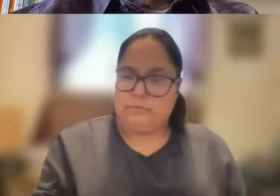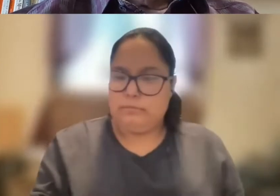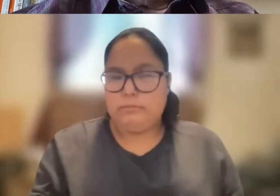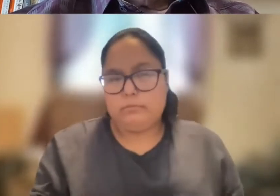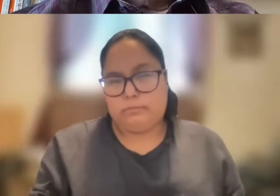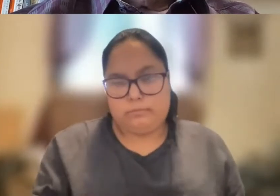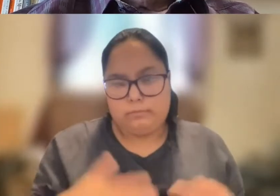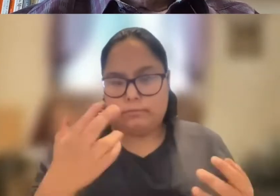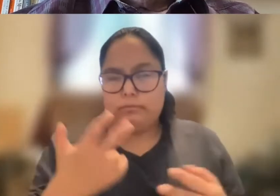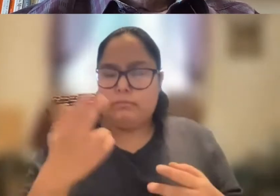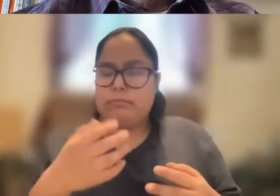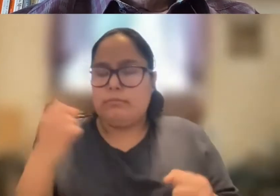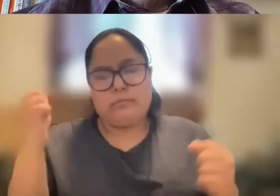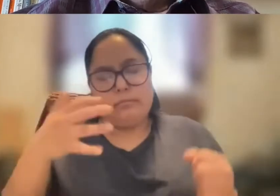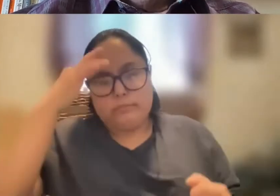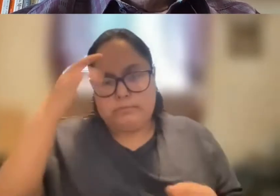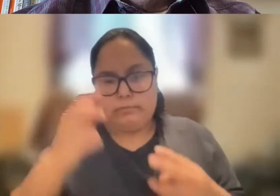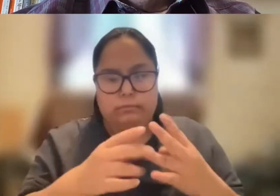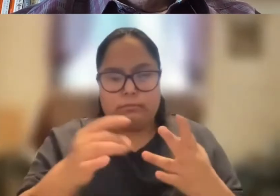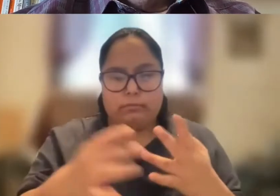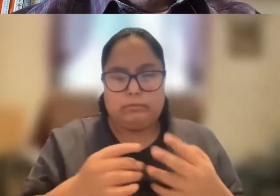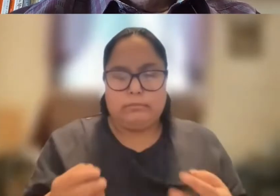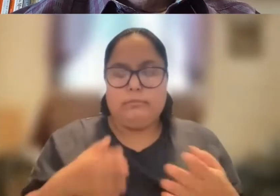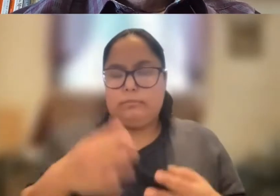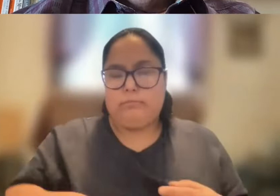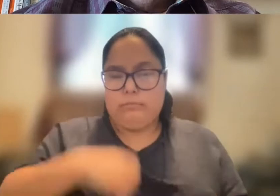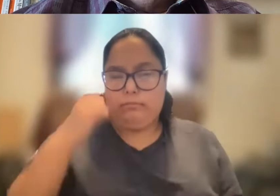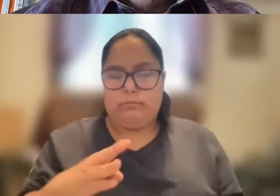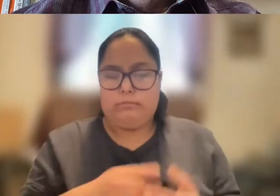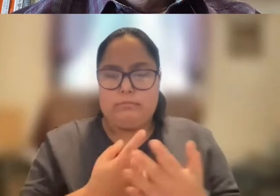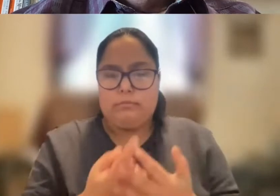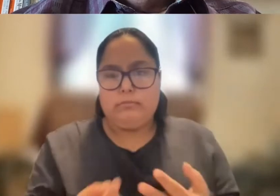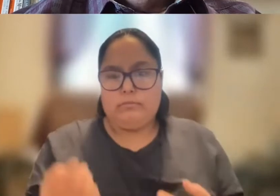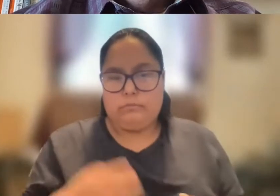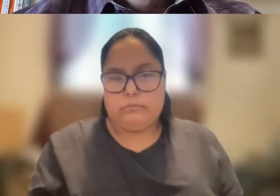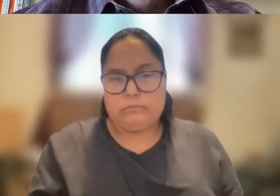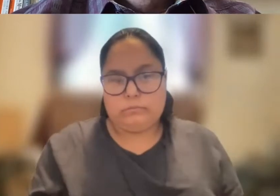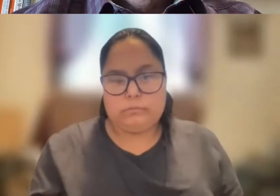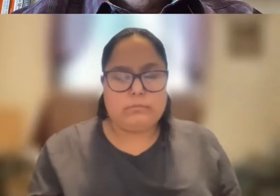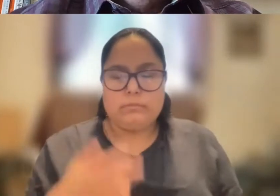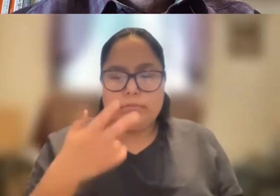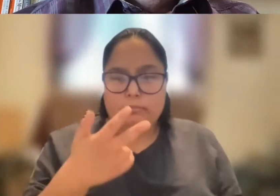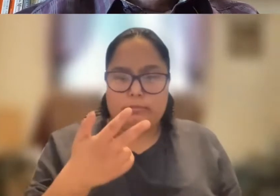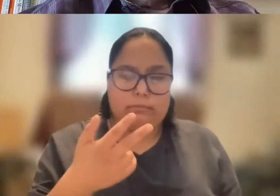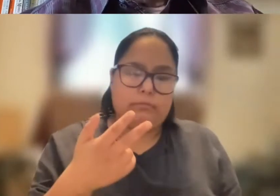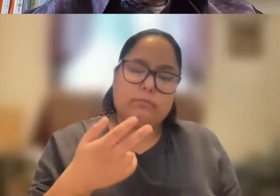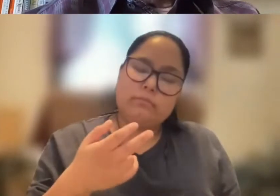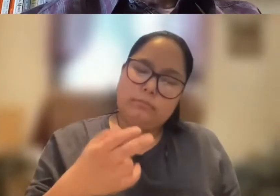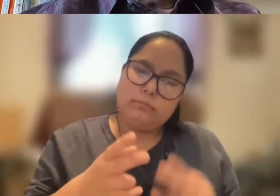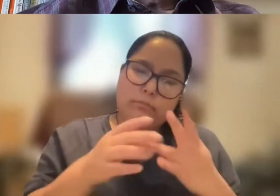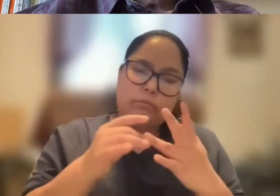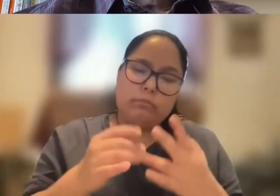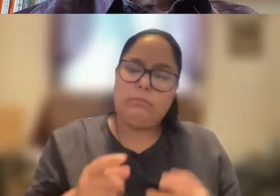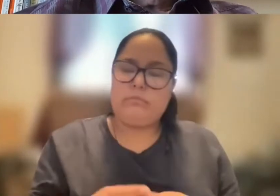the most memorable, the most proud moment. And probably the third would be